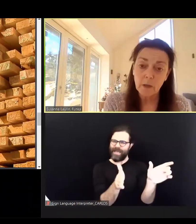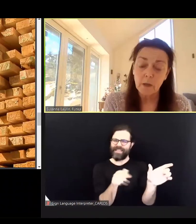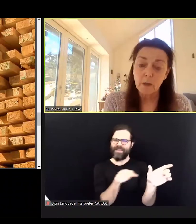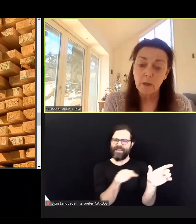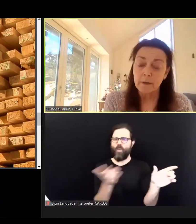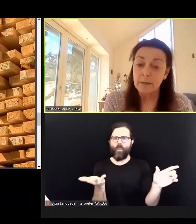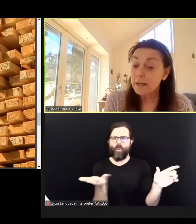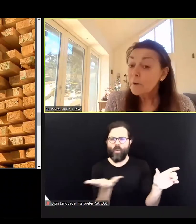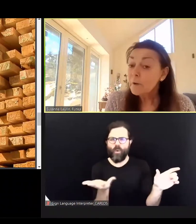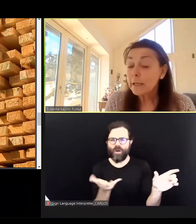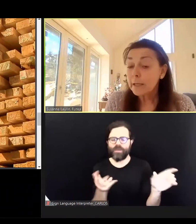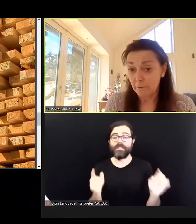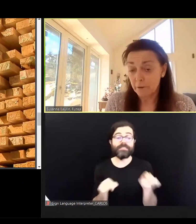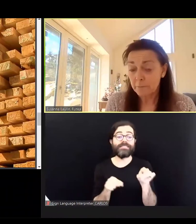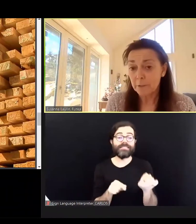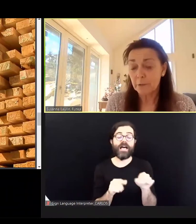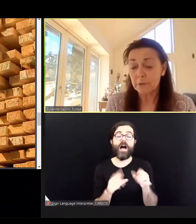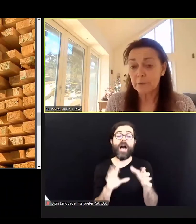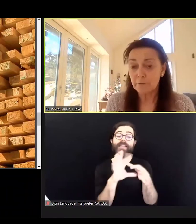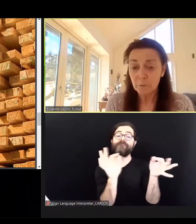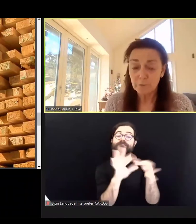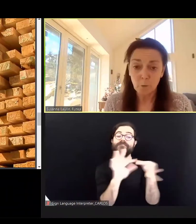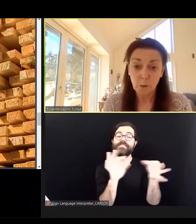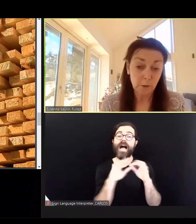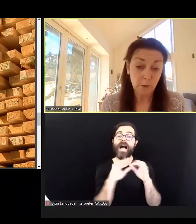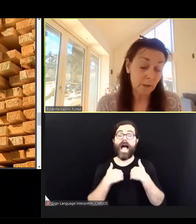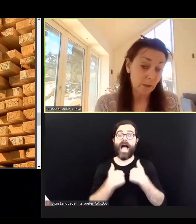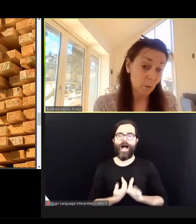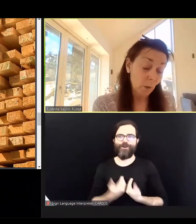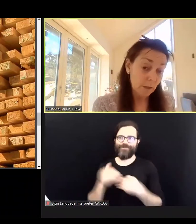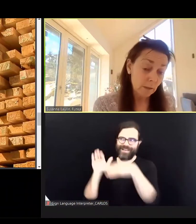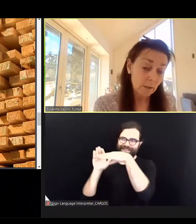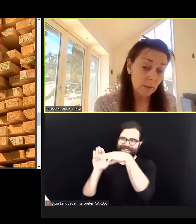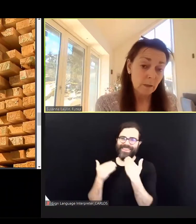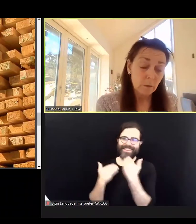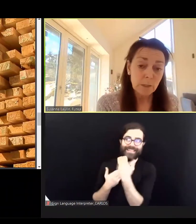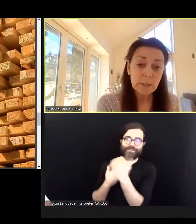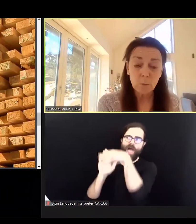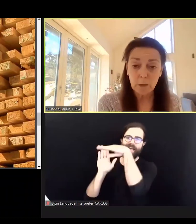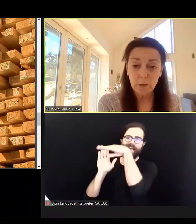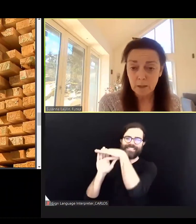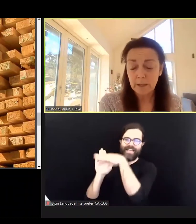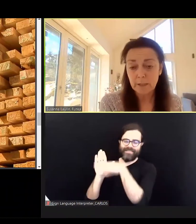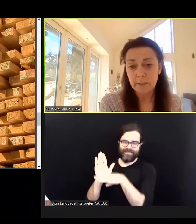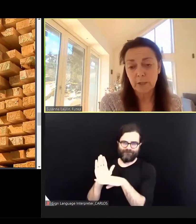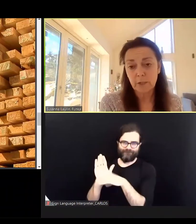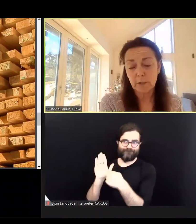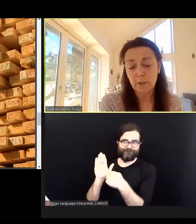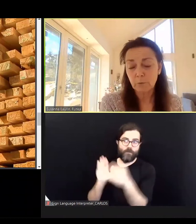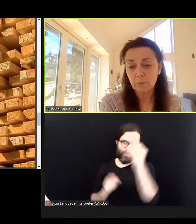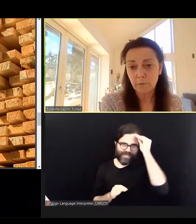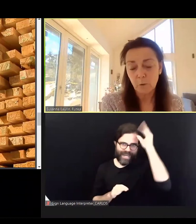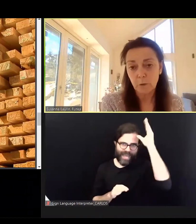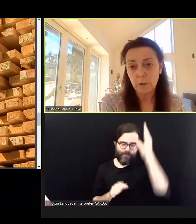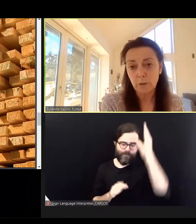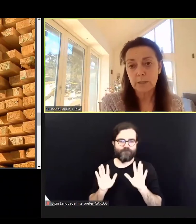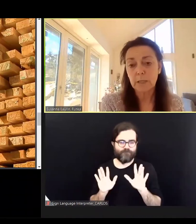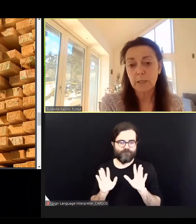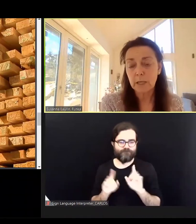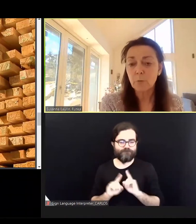on accessibility needs to point to European standards. In the